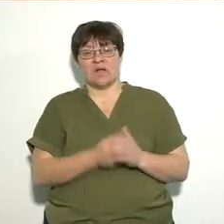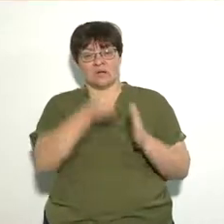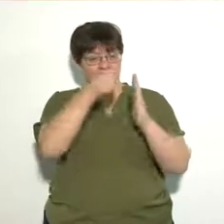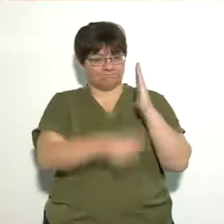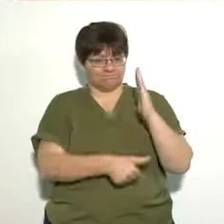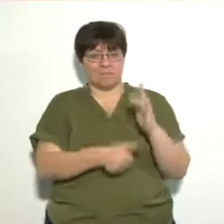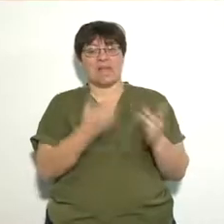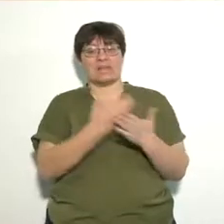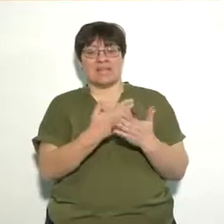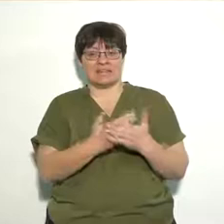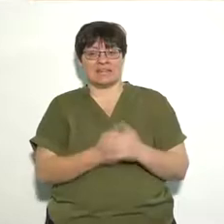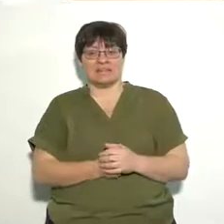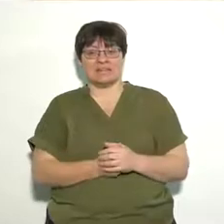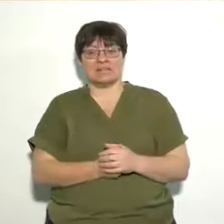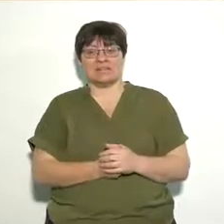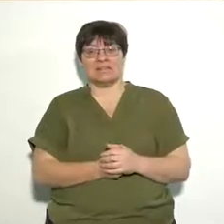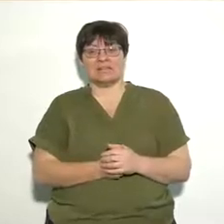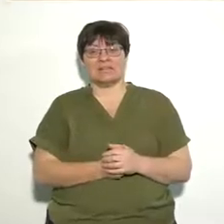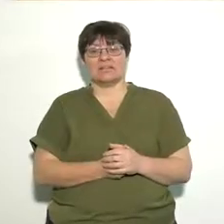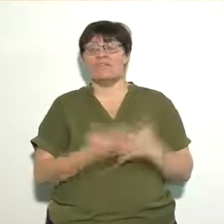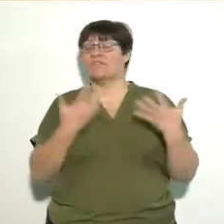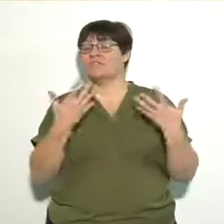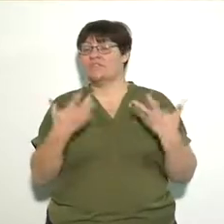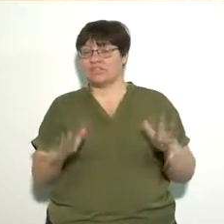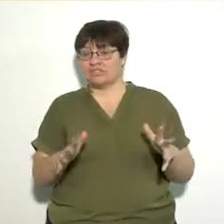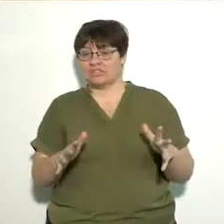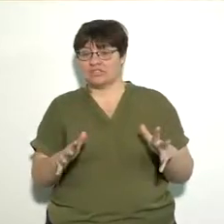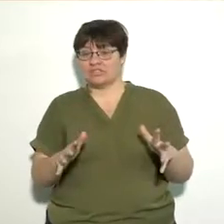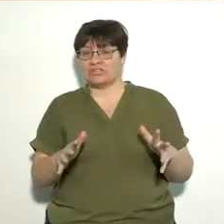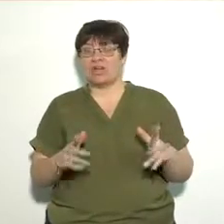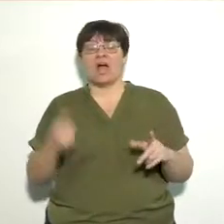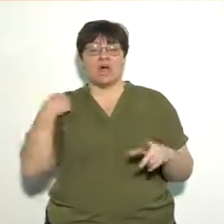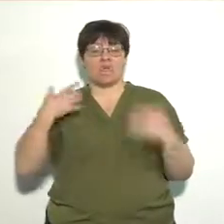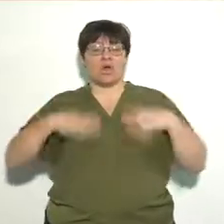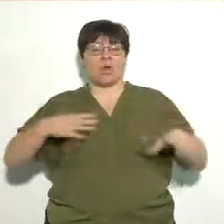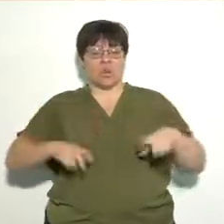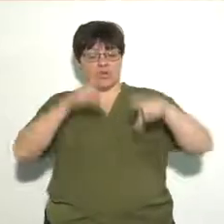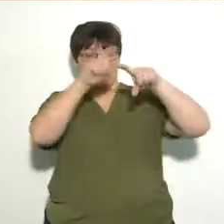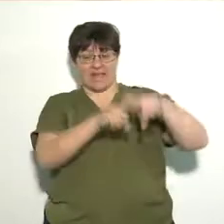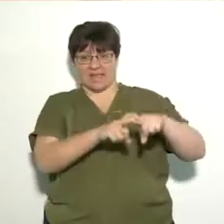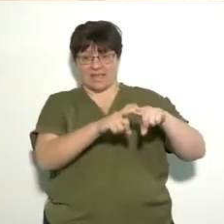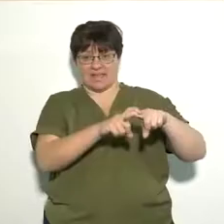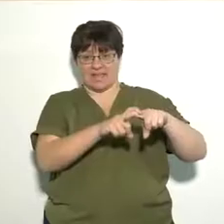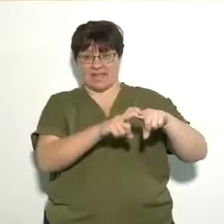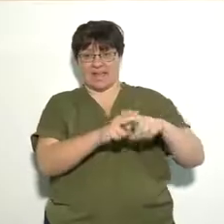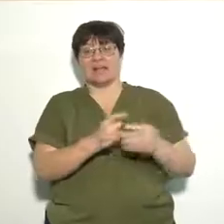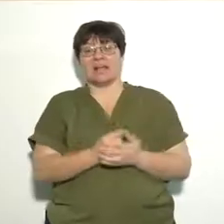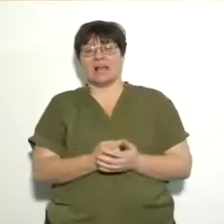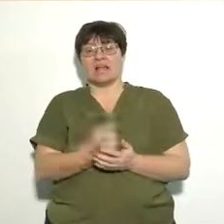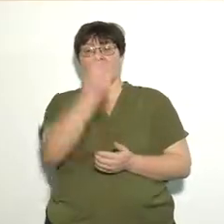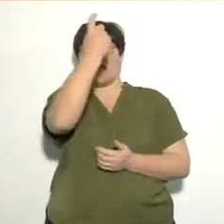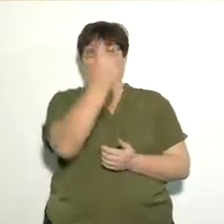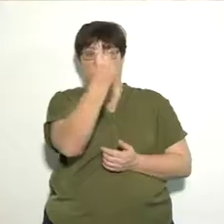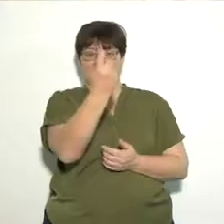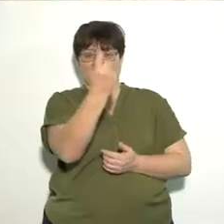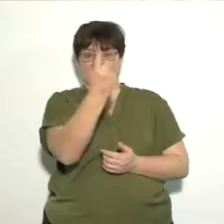together like this. So once you have completed, you need your coat hanger as well as